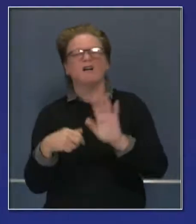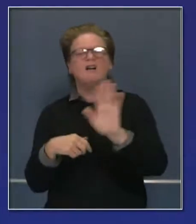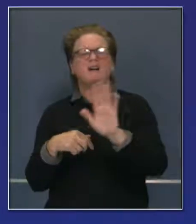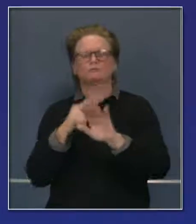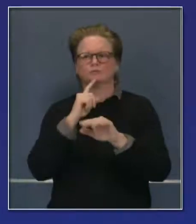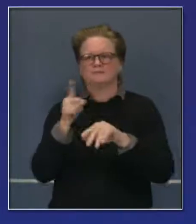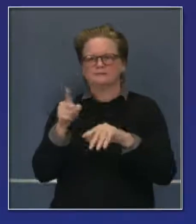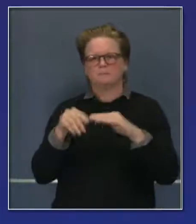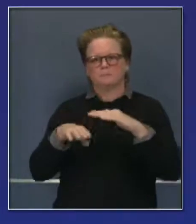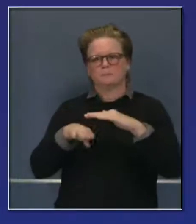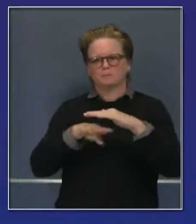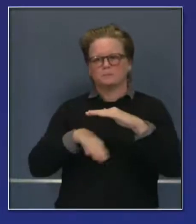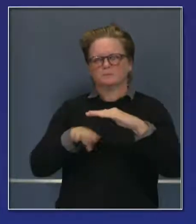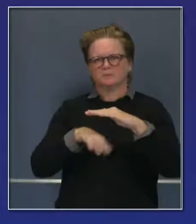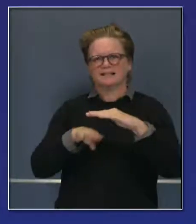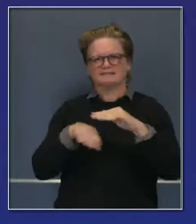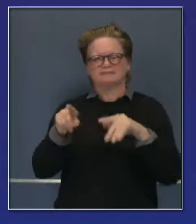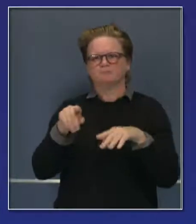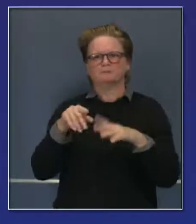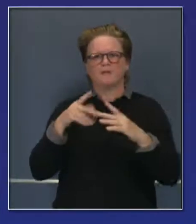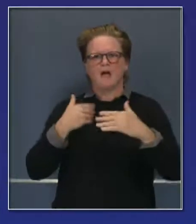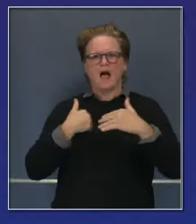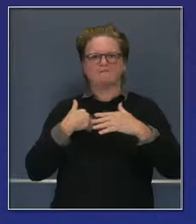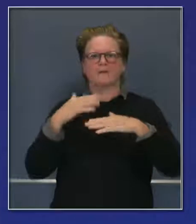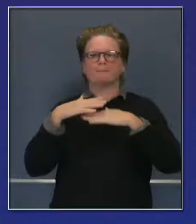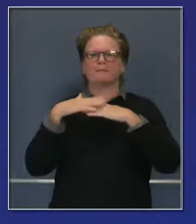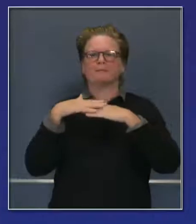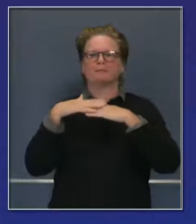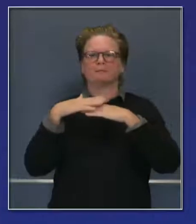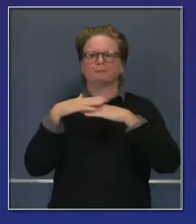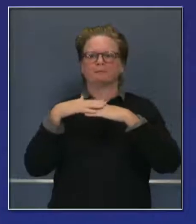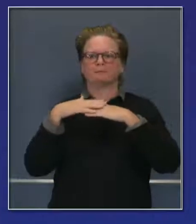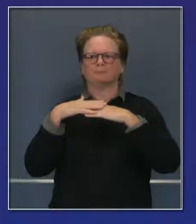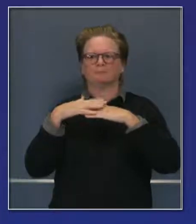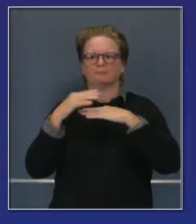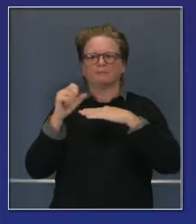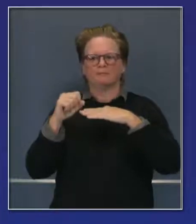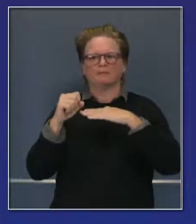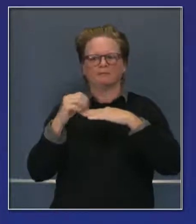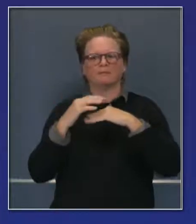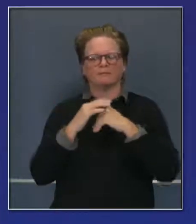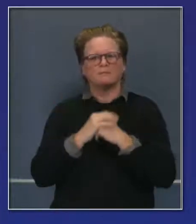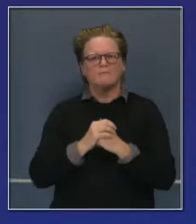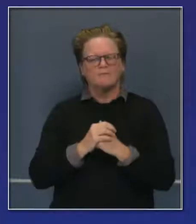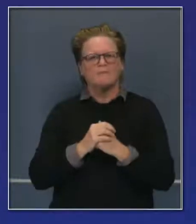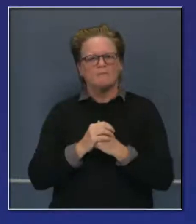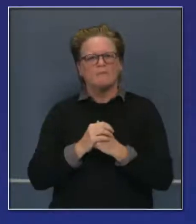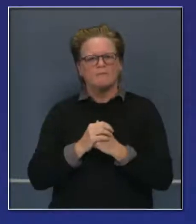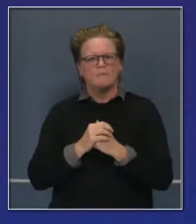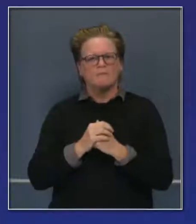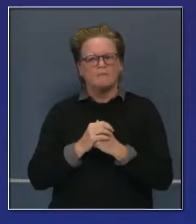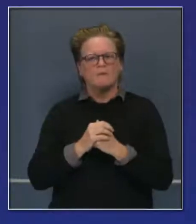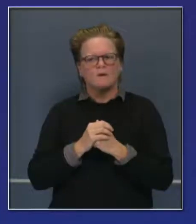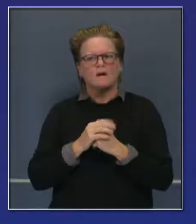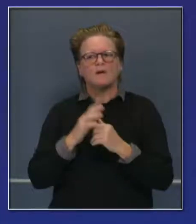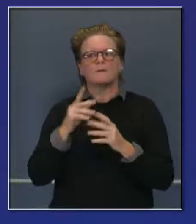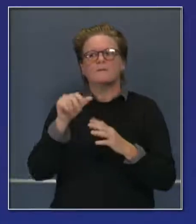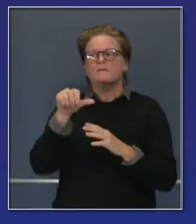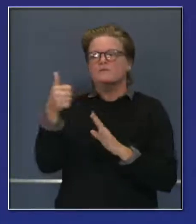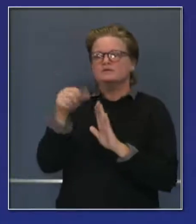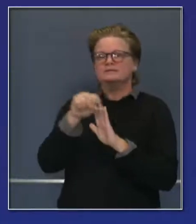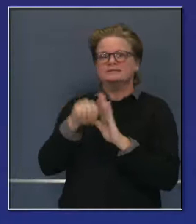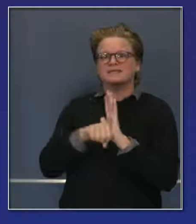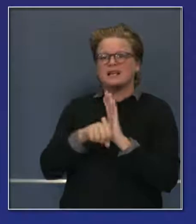it's worth reminding people that there's no other state providing subsidies for middle-income families.